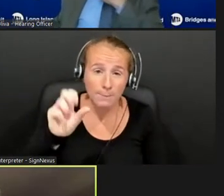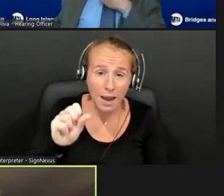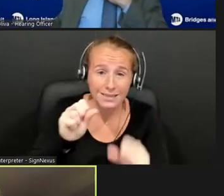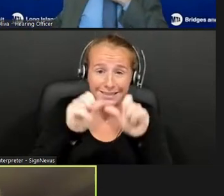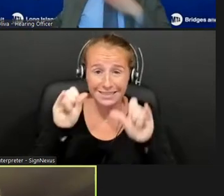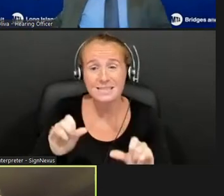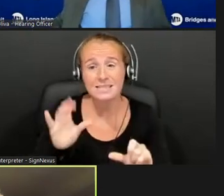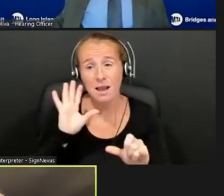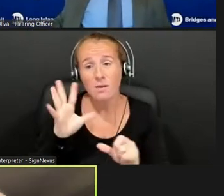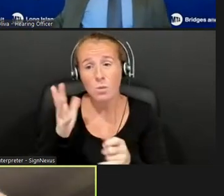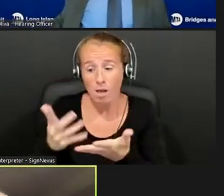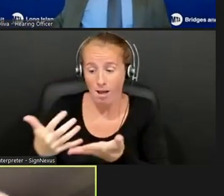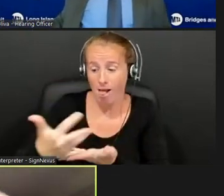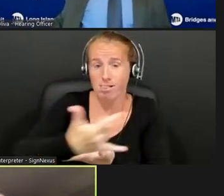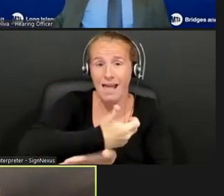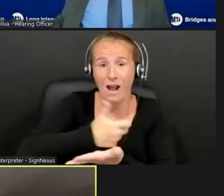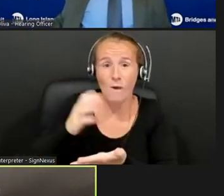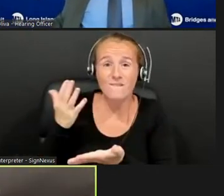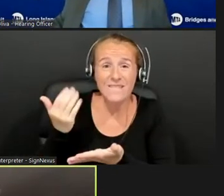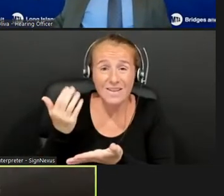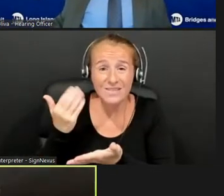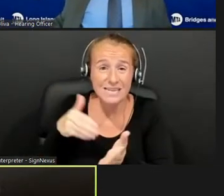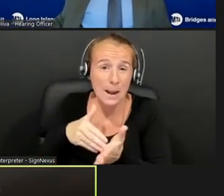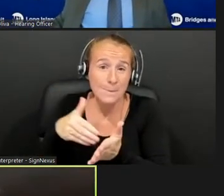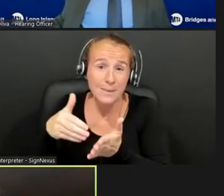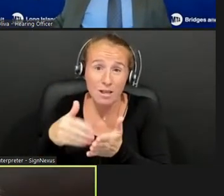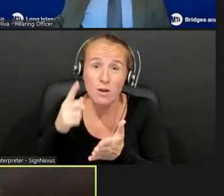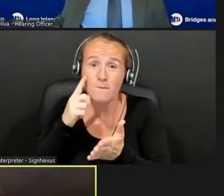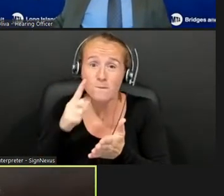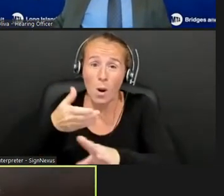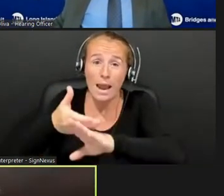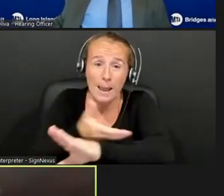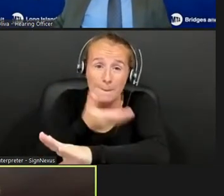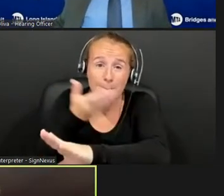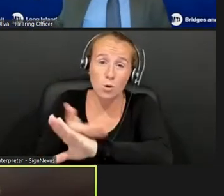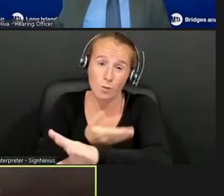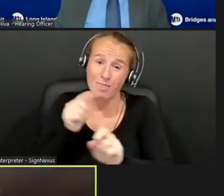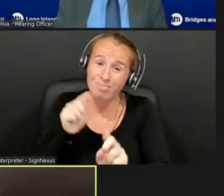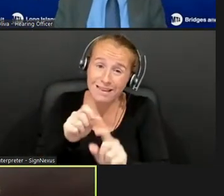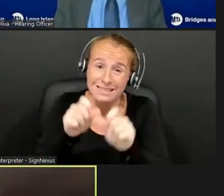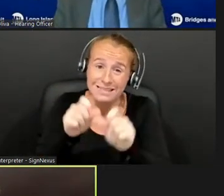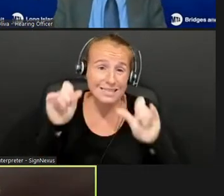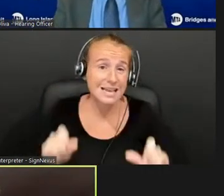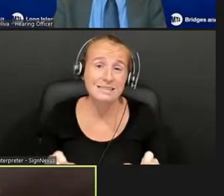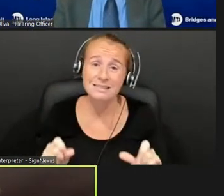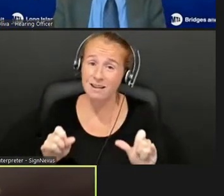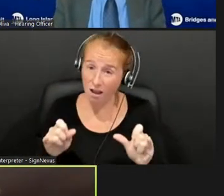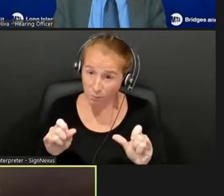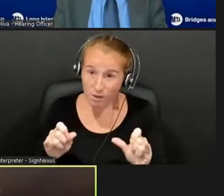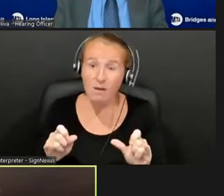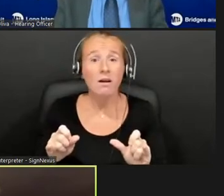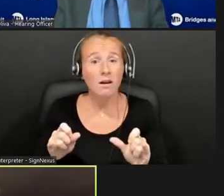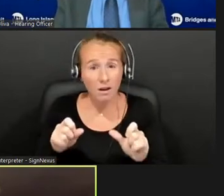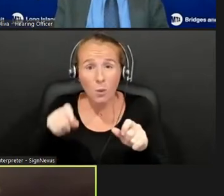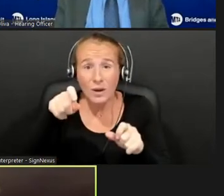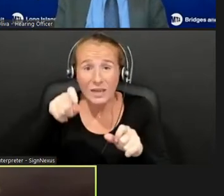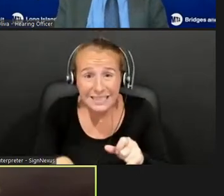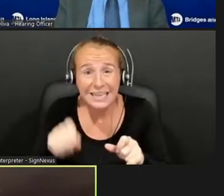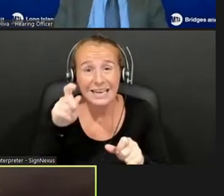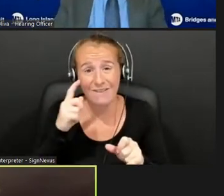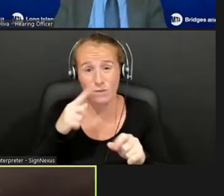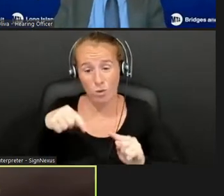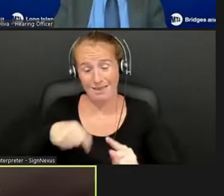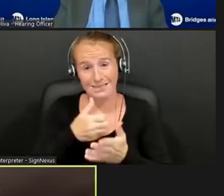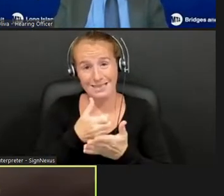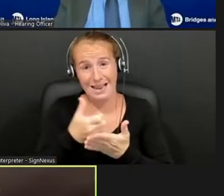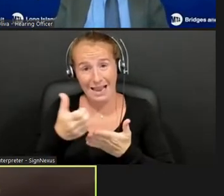15 billion dollars in funds for Transit Capital Improvements this system is the Region's lifeblood and indispensable to mobility in the economy